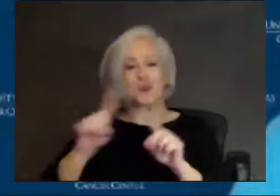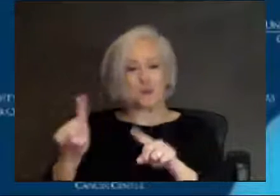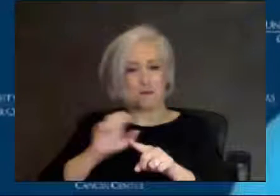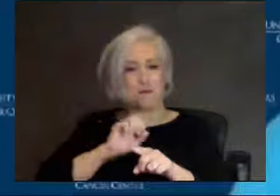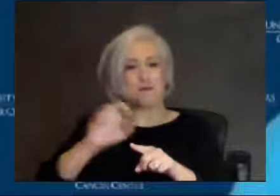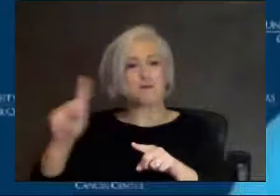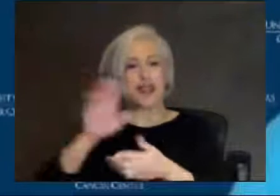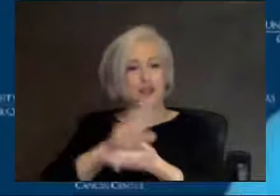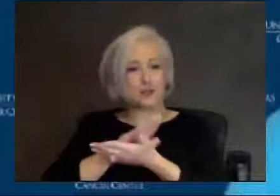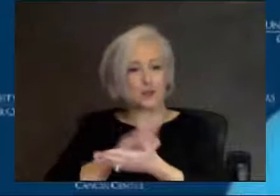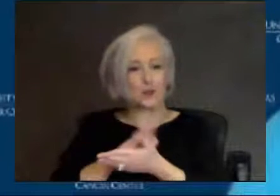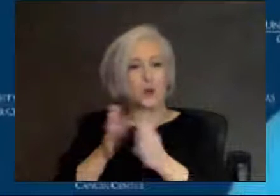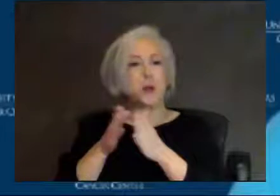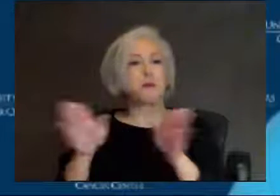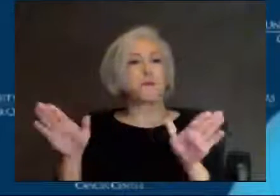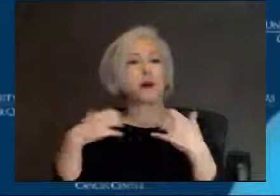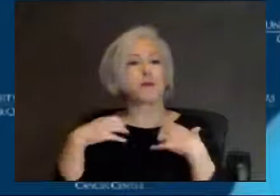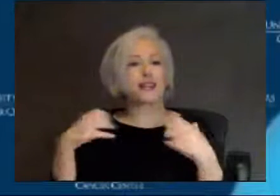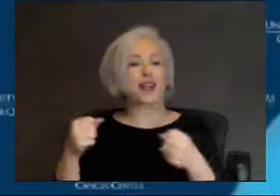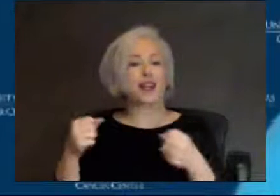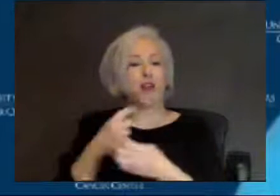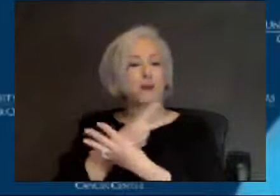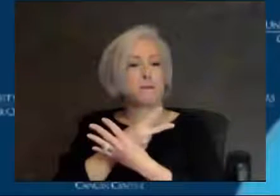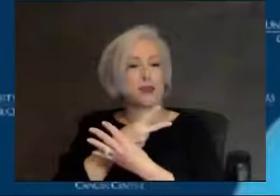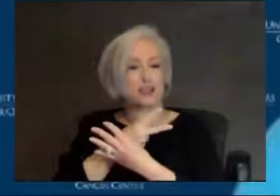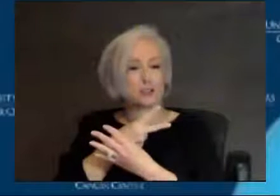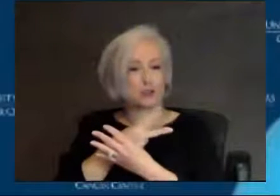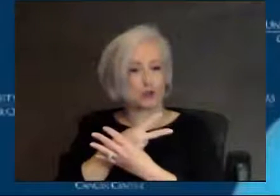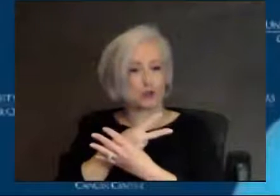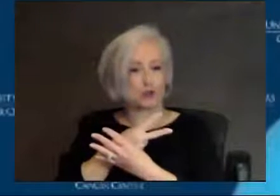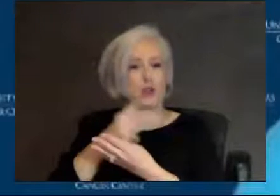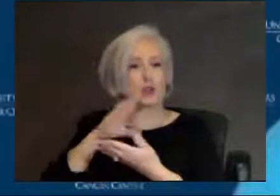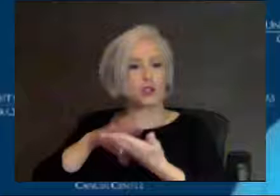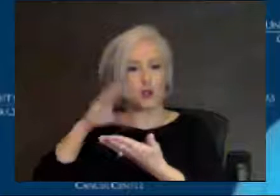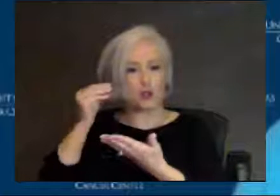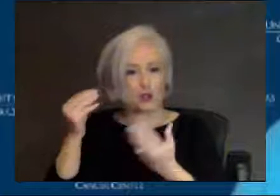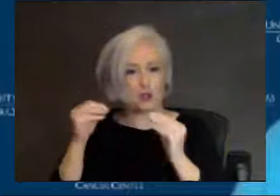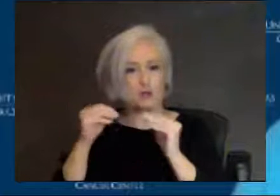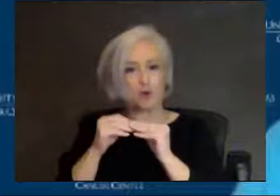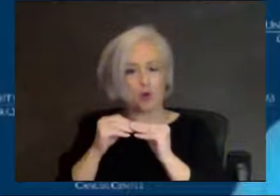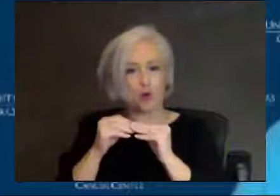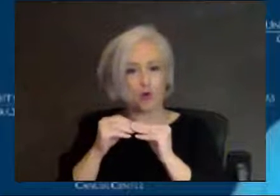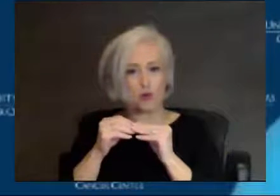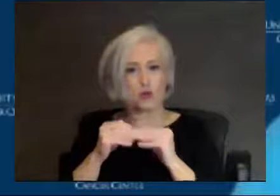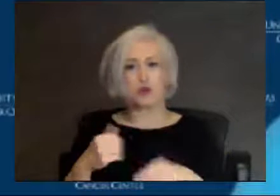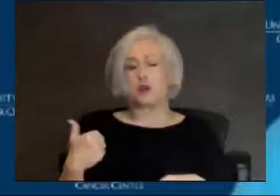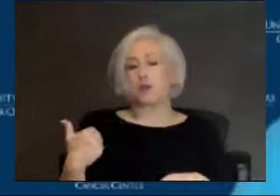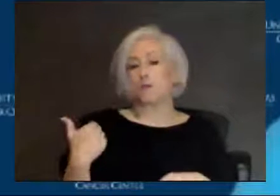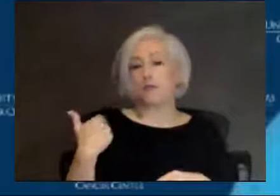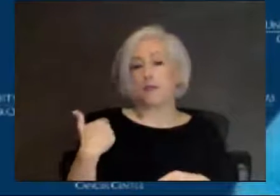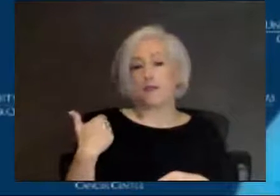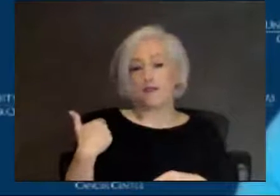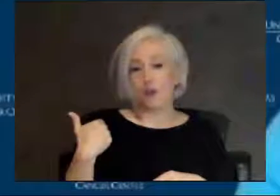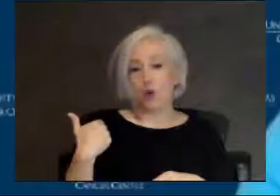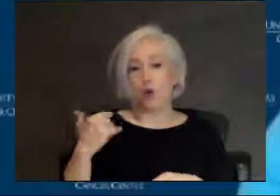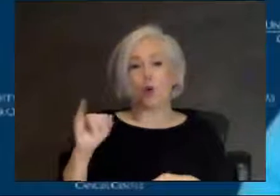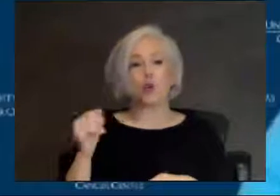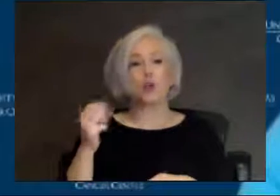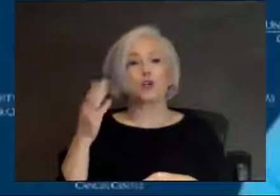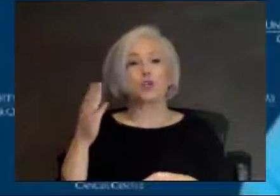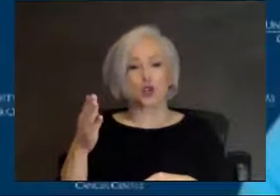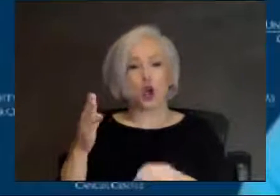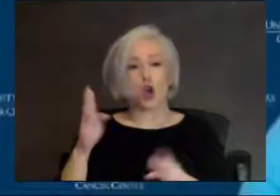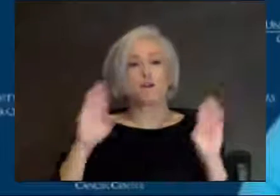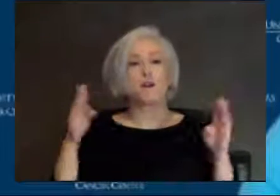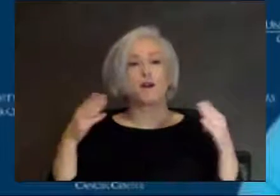learning more about that. And then I changed jobs as well. I had a job where I focused on